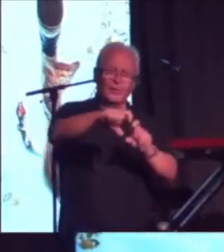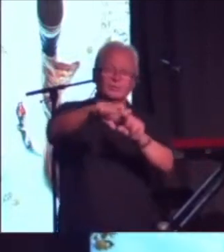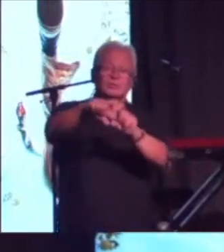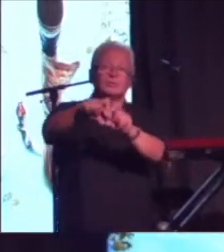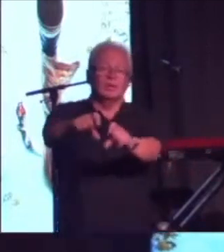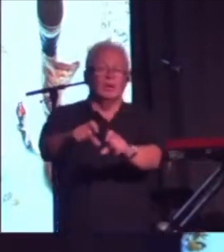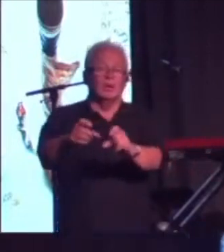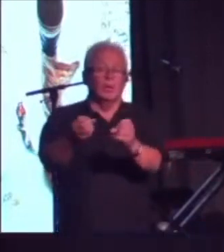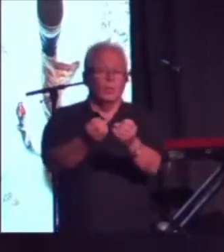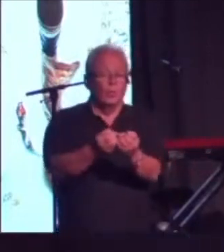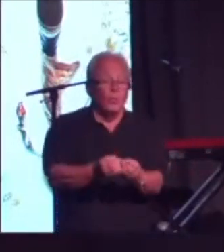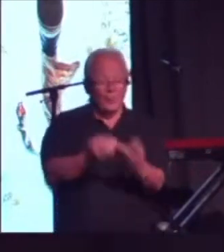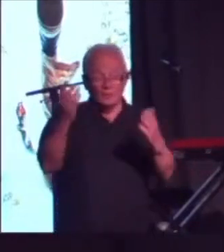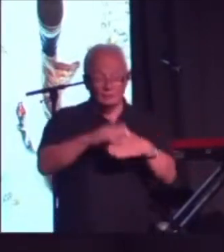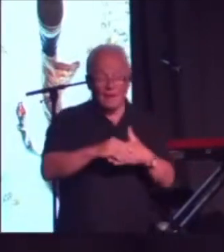them.